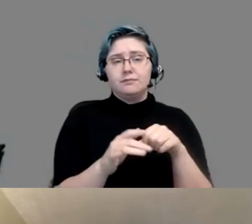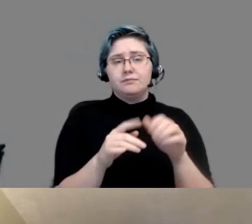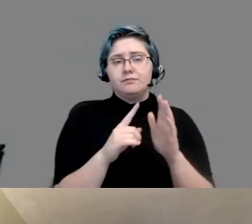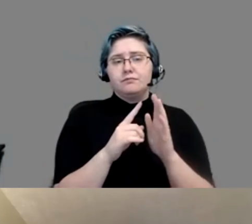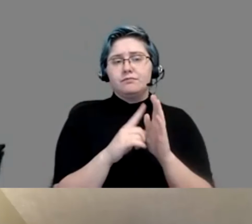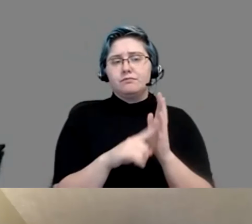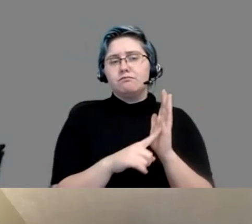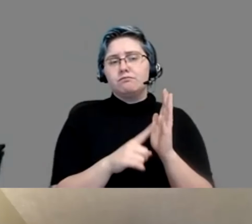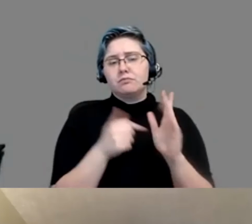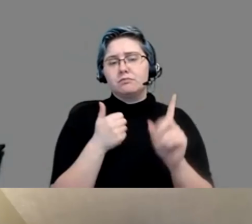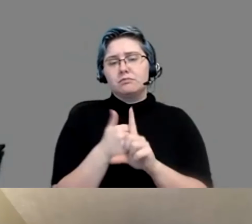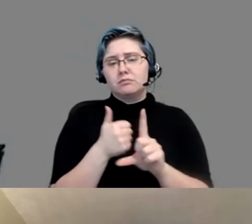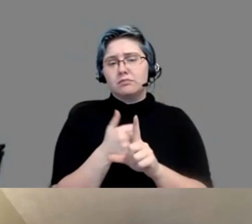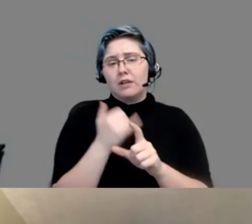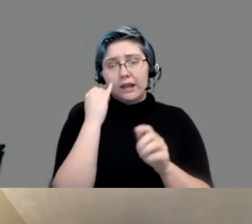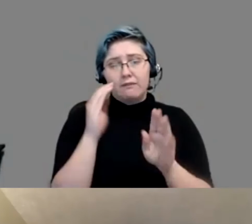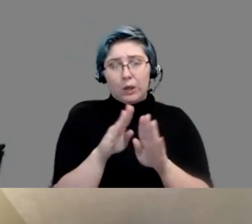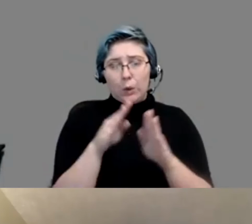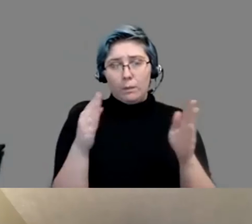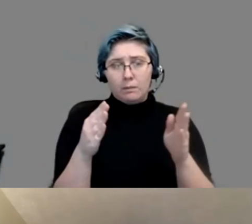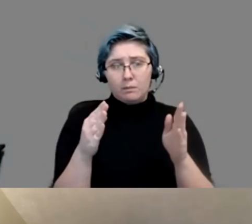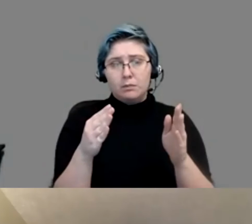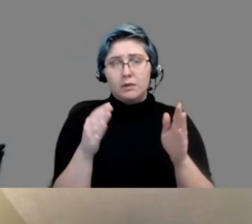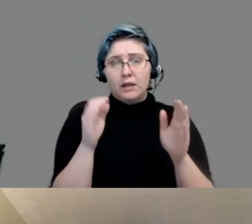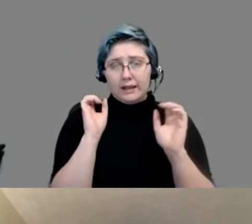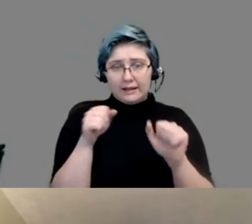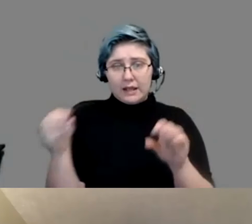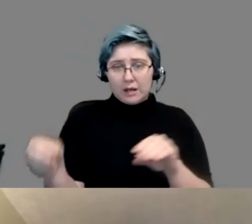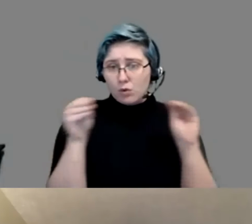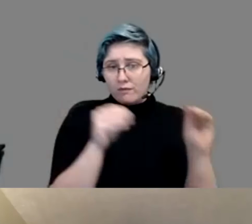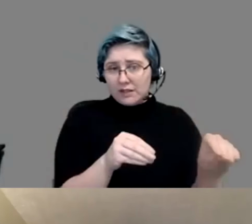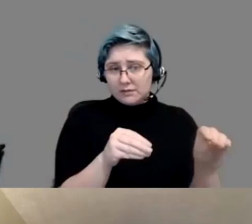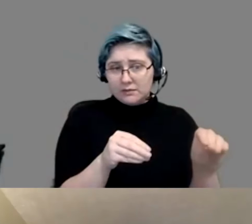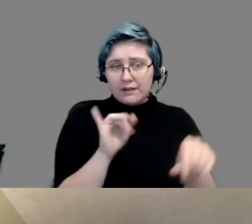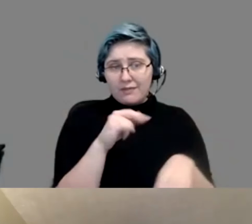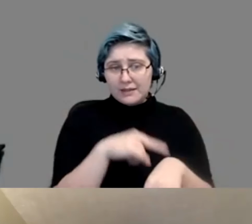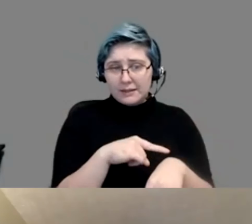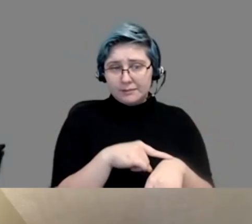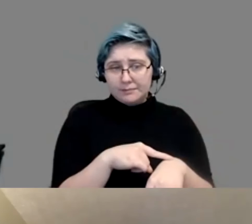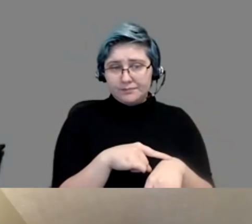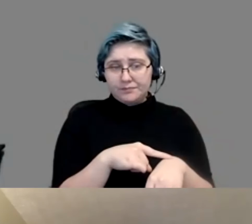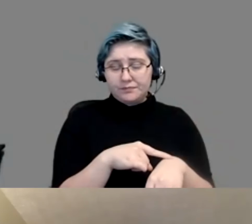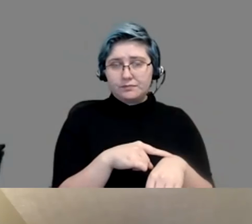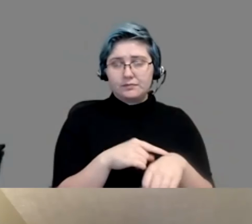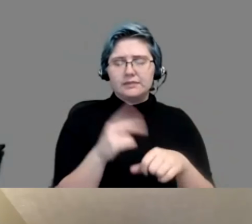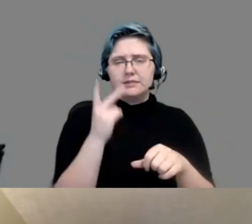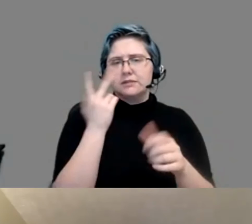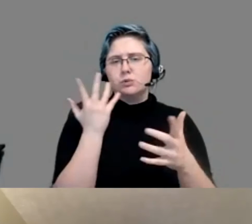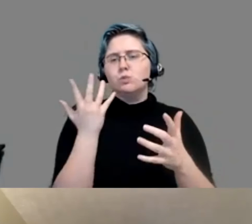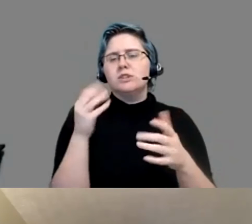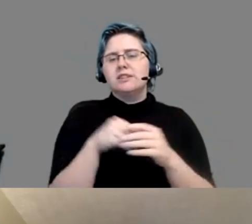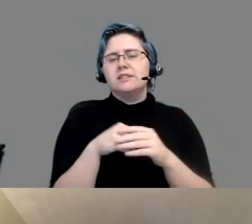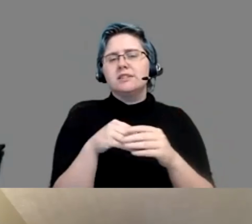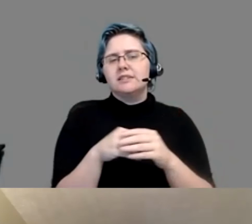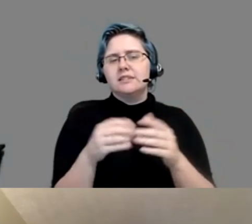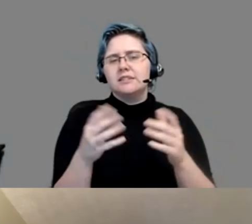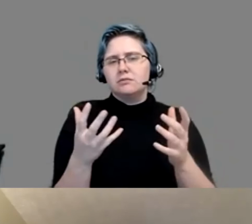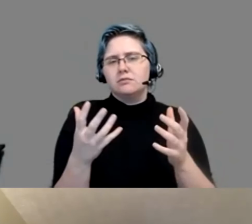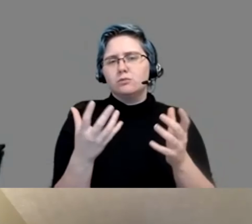them out if they're open and available for people to move in at that time, to see what they do have in